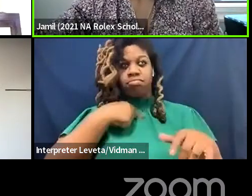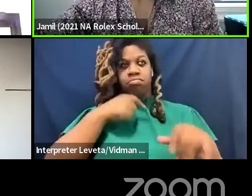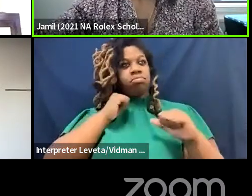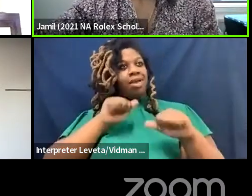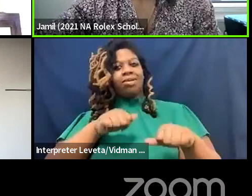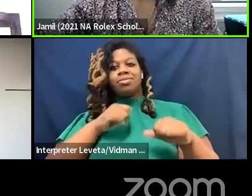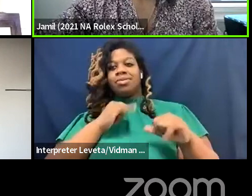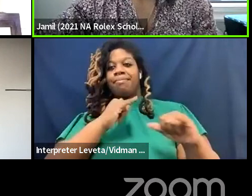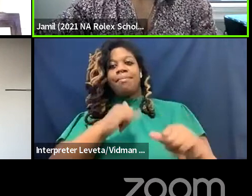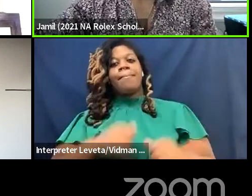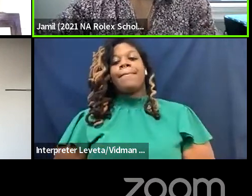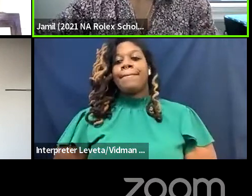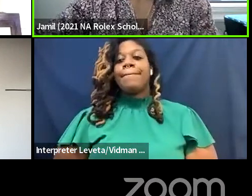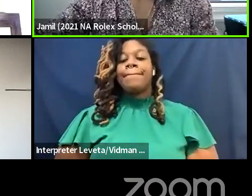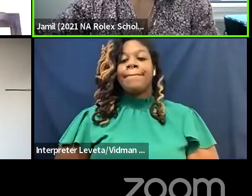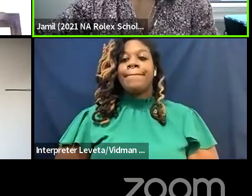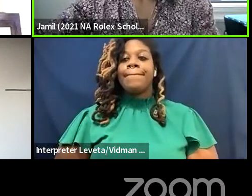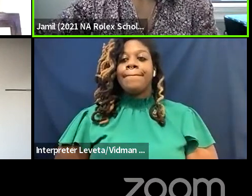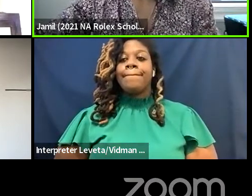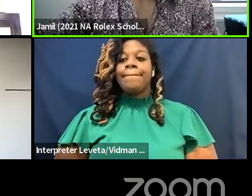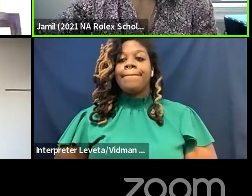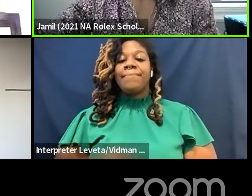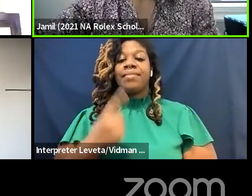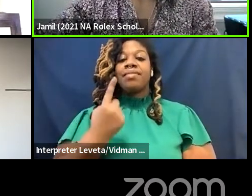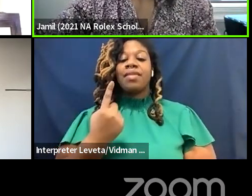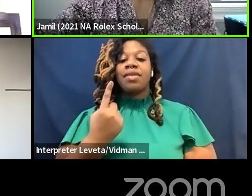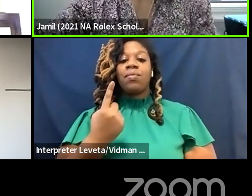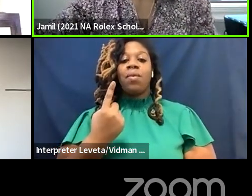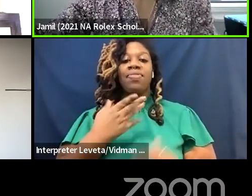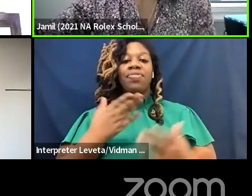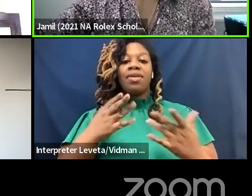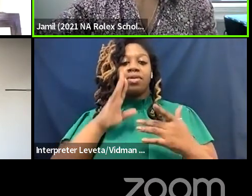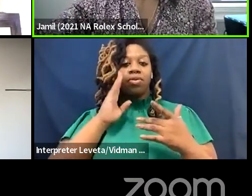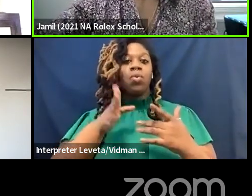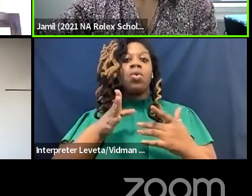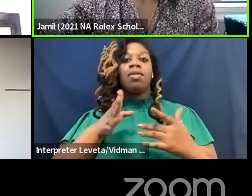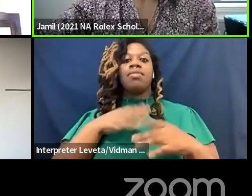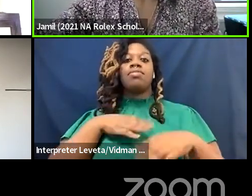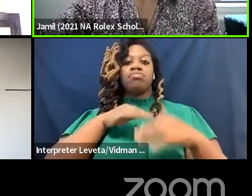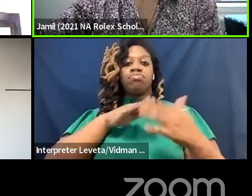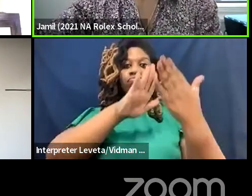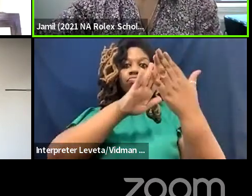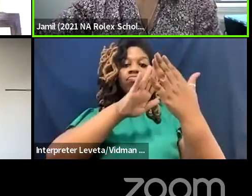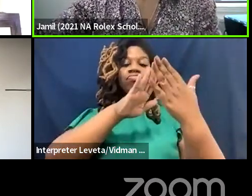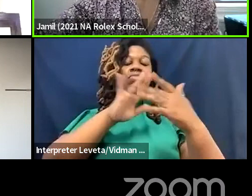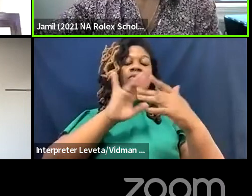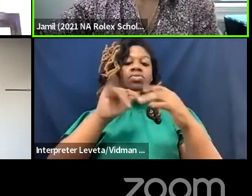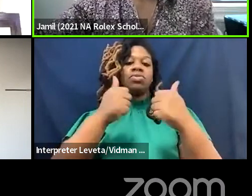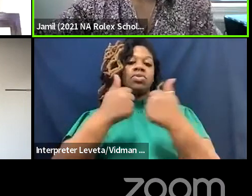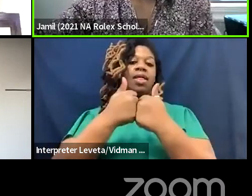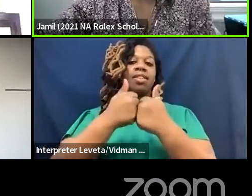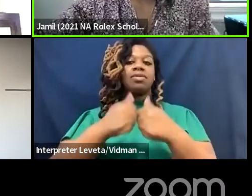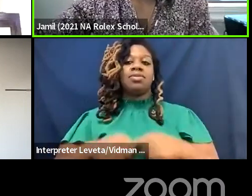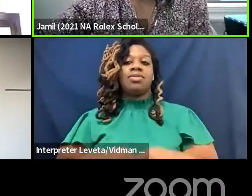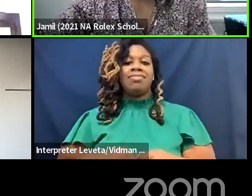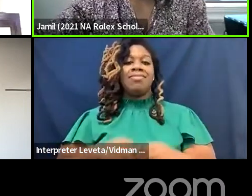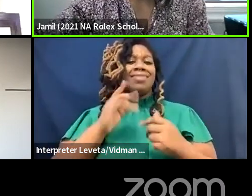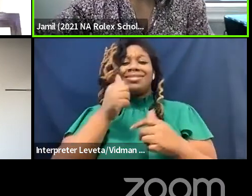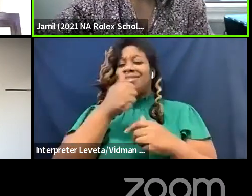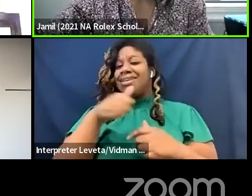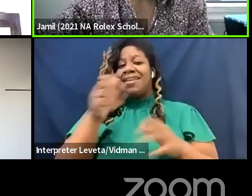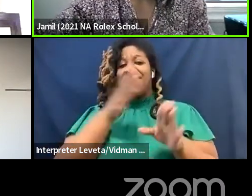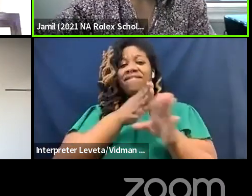That's one of the things that we are essentially going to have to do, and that's across almost every field that you go